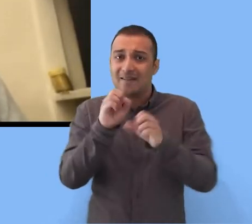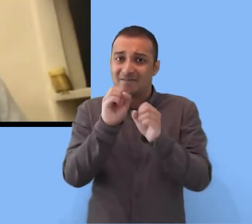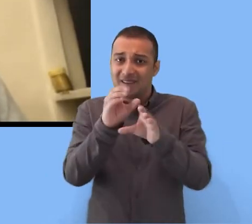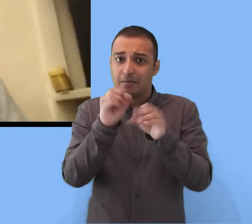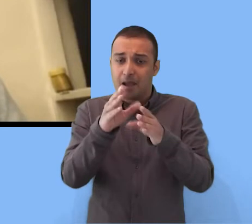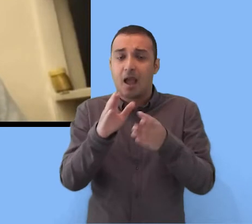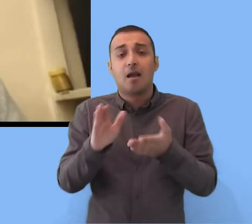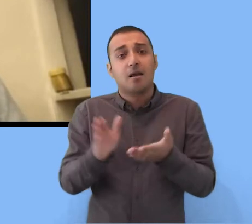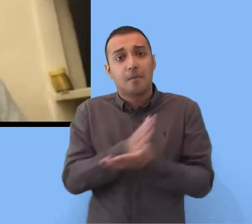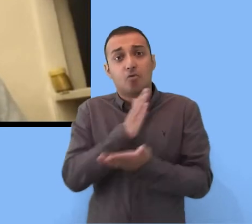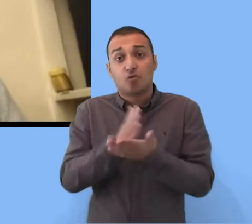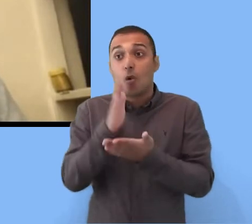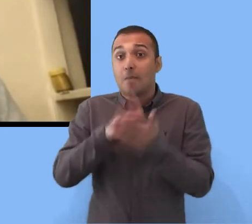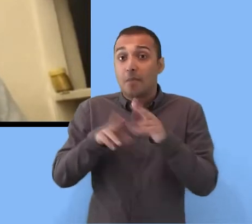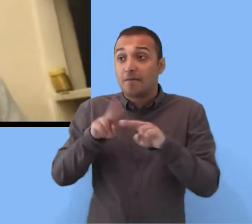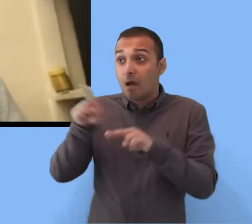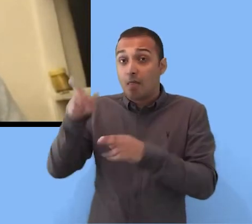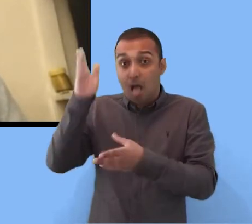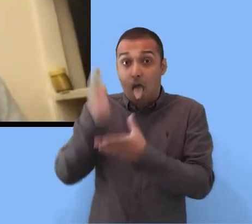accessible to all.